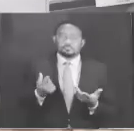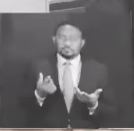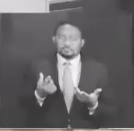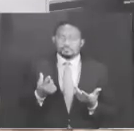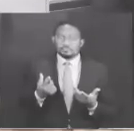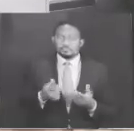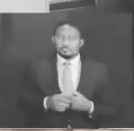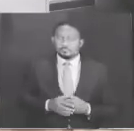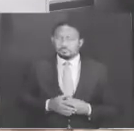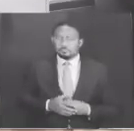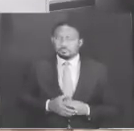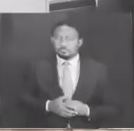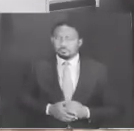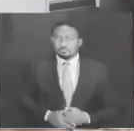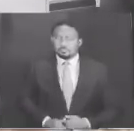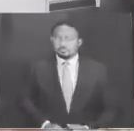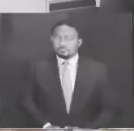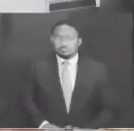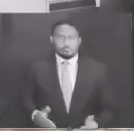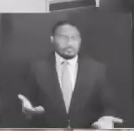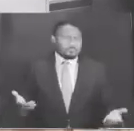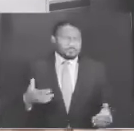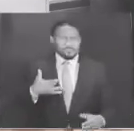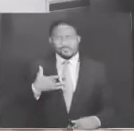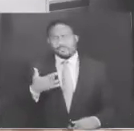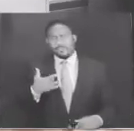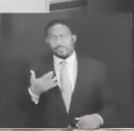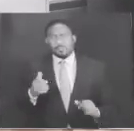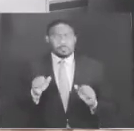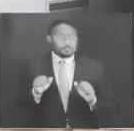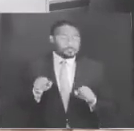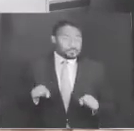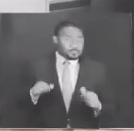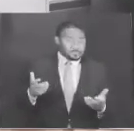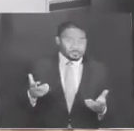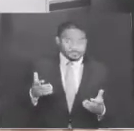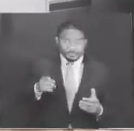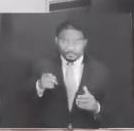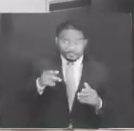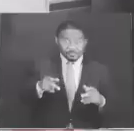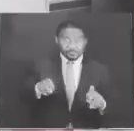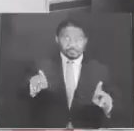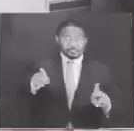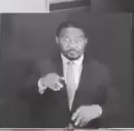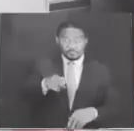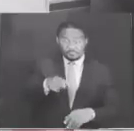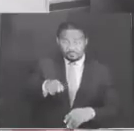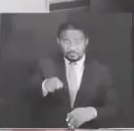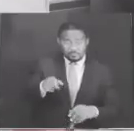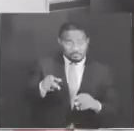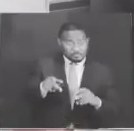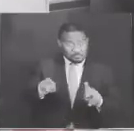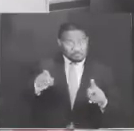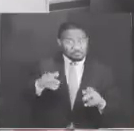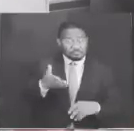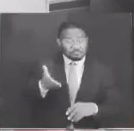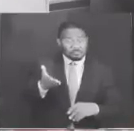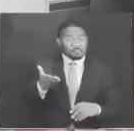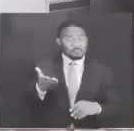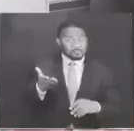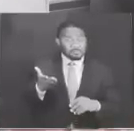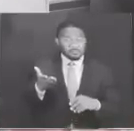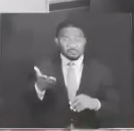purposive meaning. You can't just say that, Mr. Speaker, because that provision does not expressly say that you